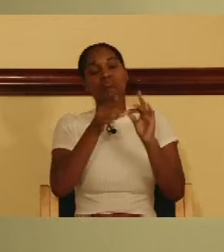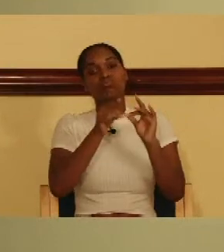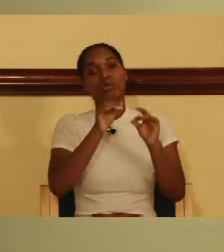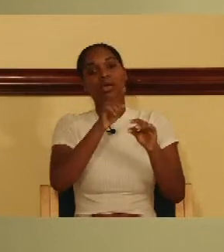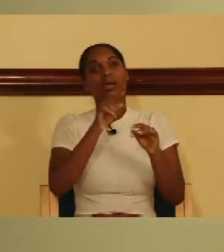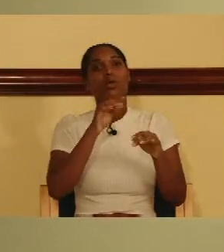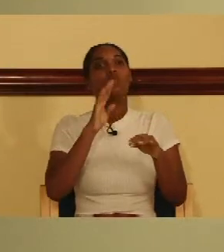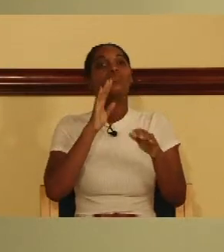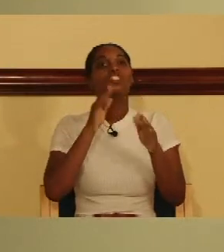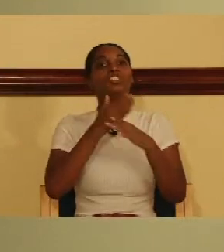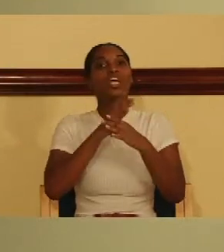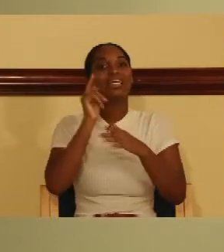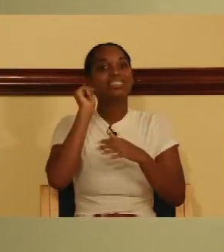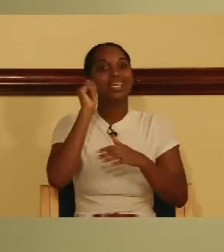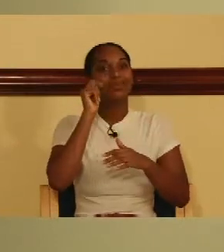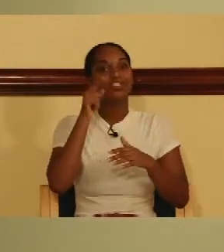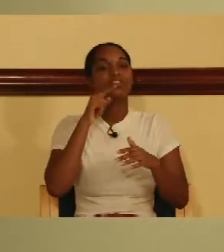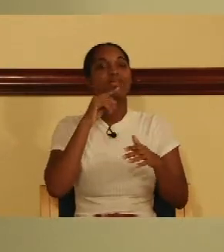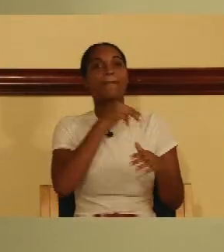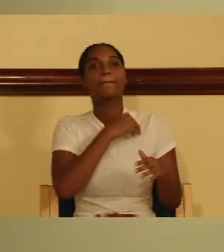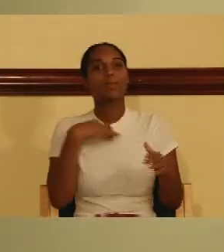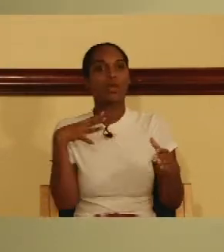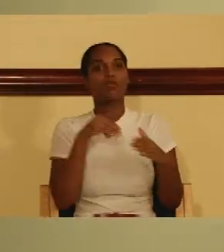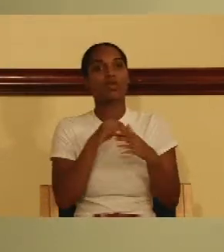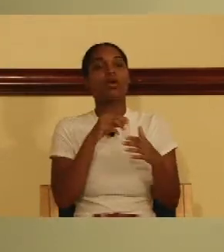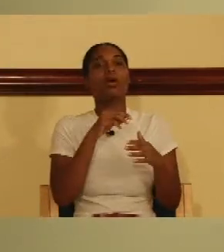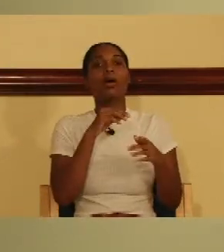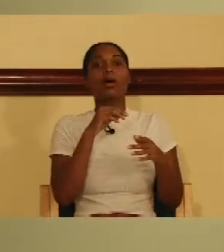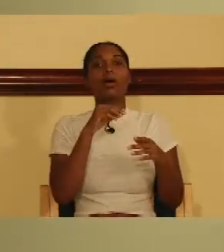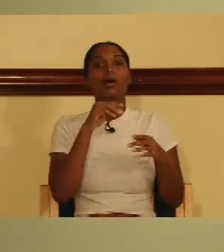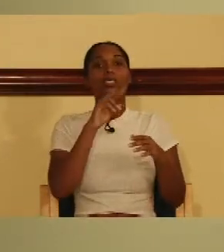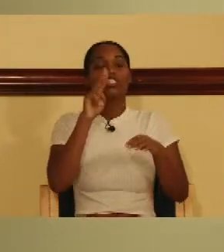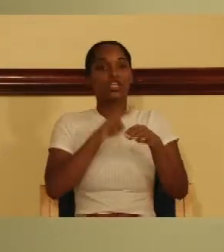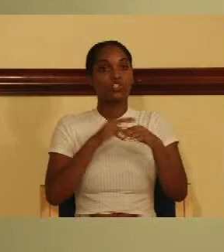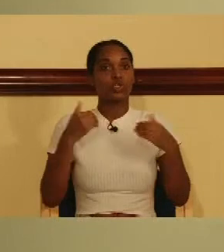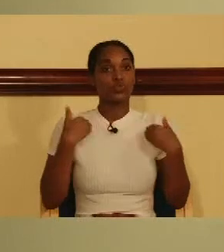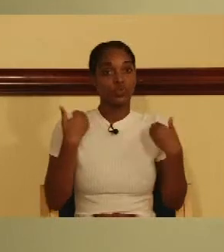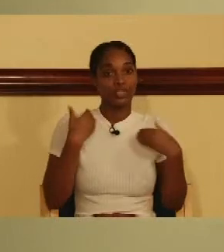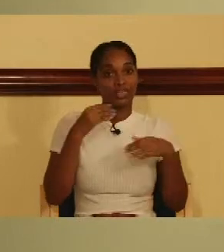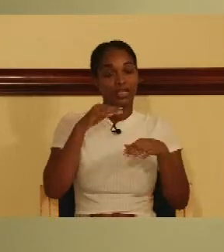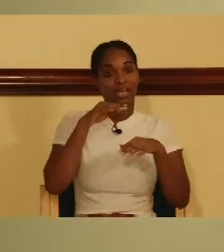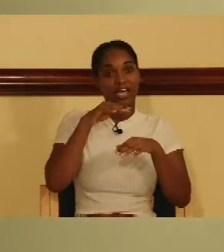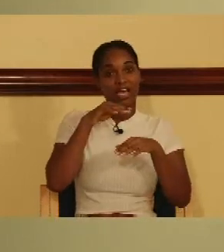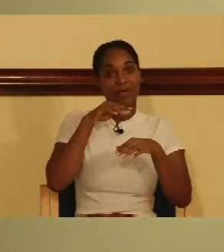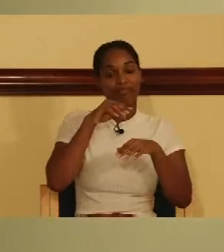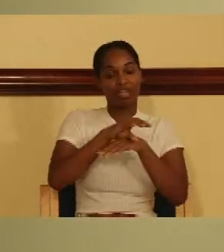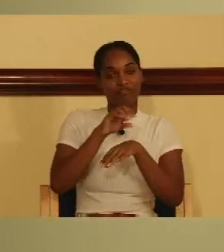Yannick Mendez. She is a member of the National Youth Advisory Council. Yannick, welcome.